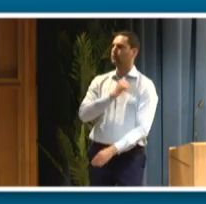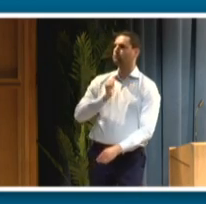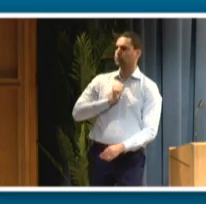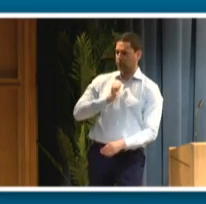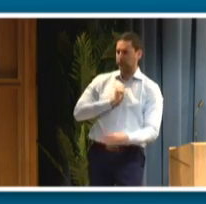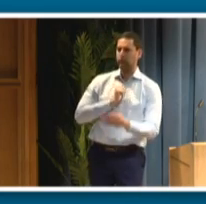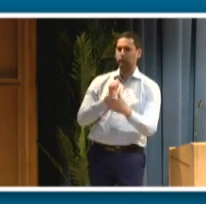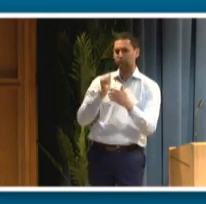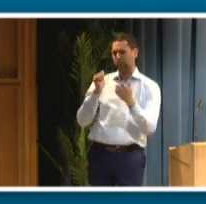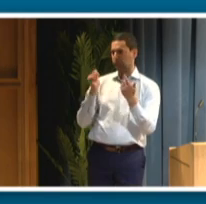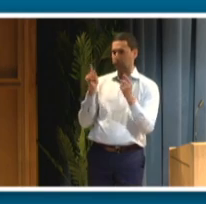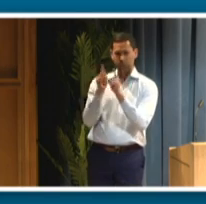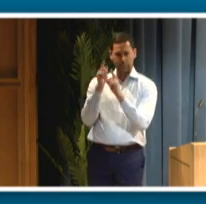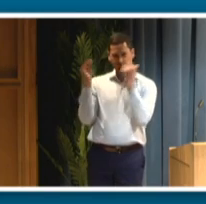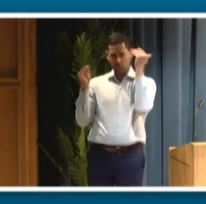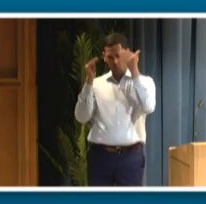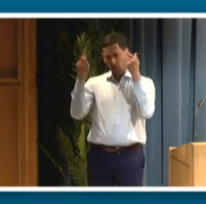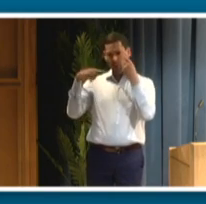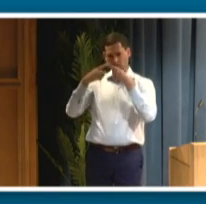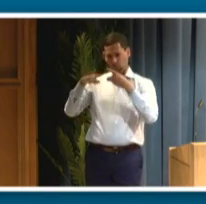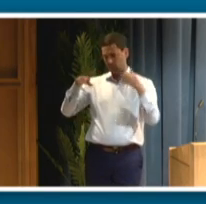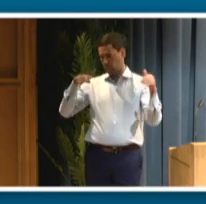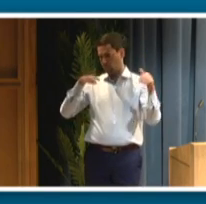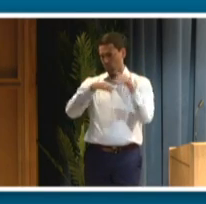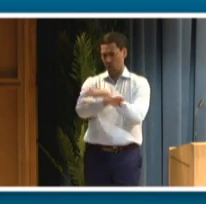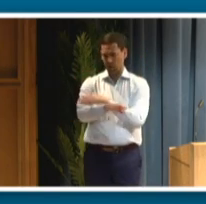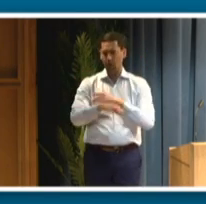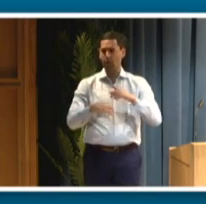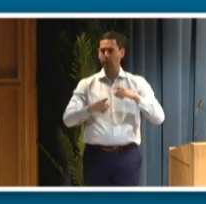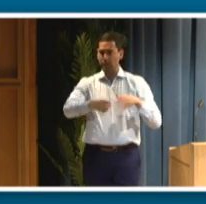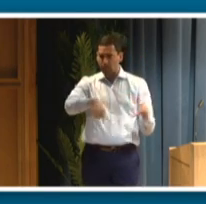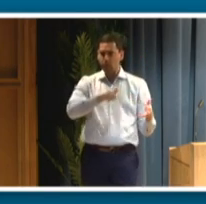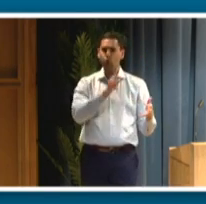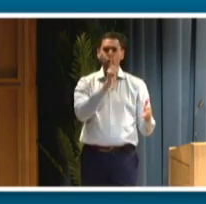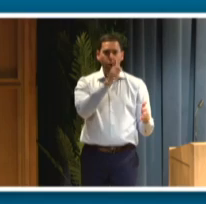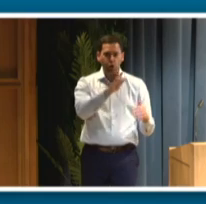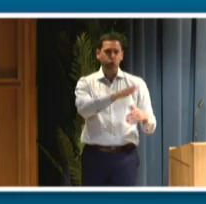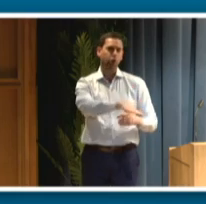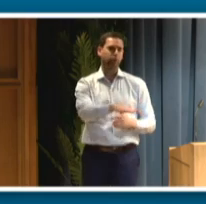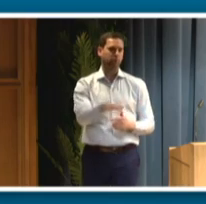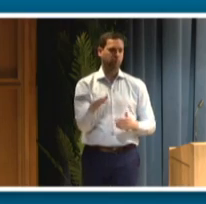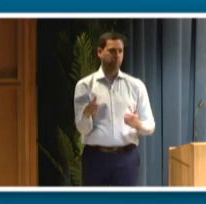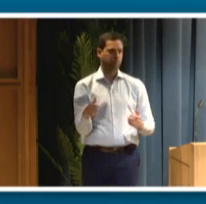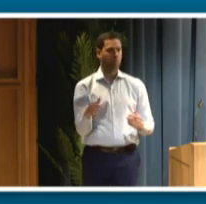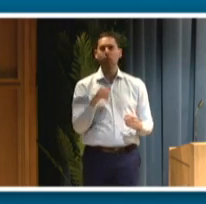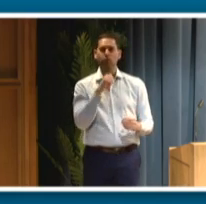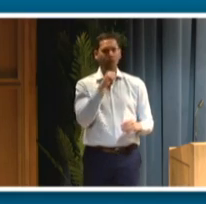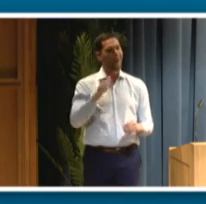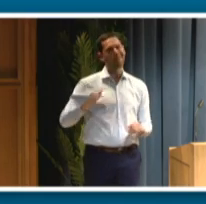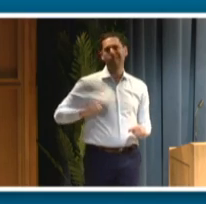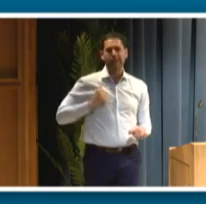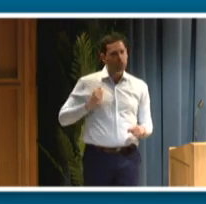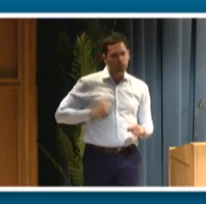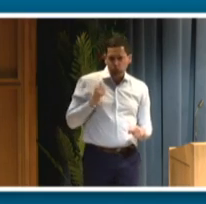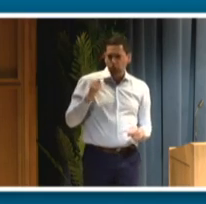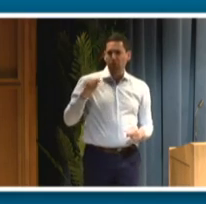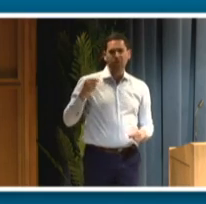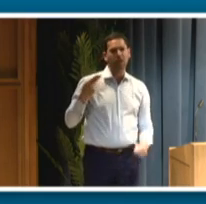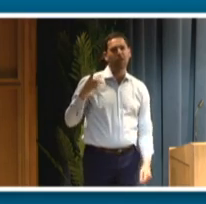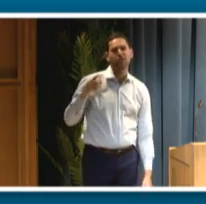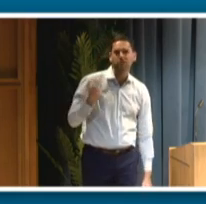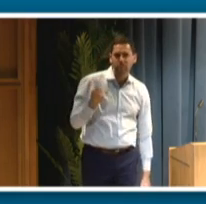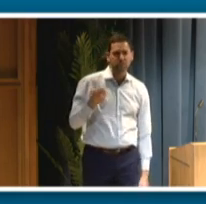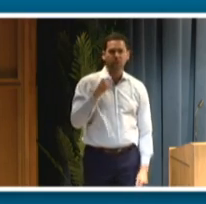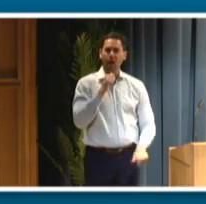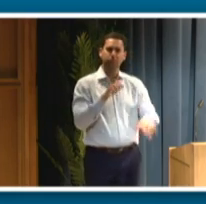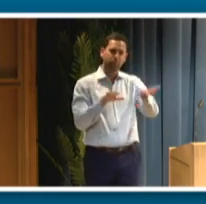of, you know, reconfirm that like these are children. Right. These are not gangsters. These ain't thugs. These ain't monsters.